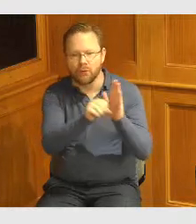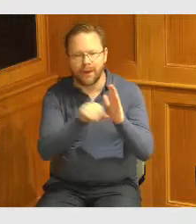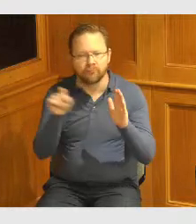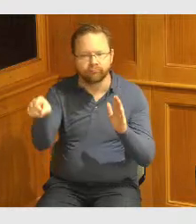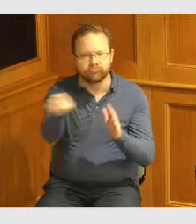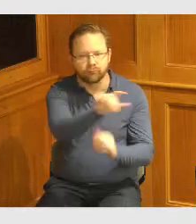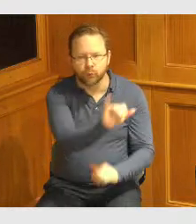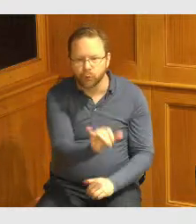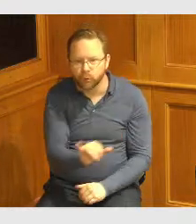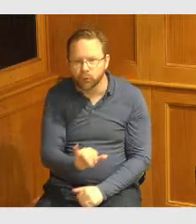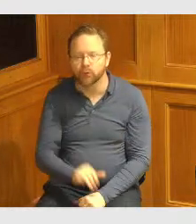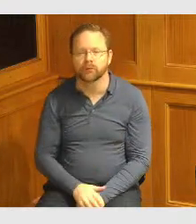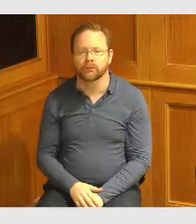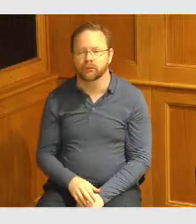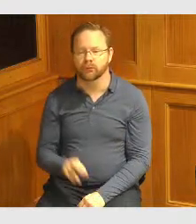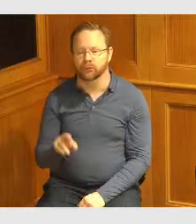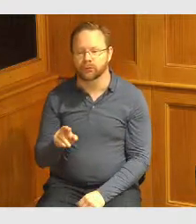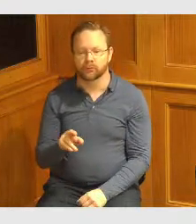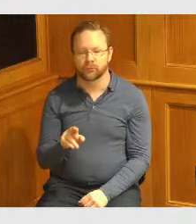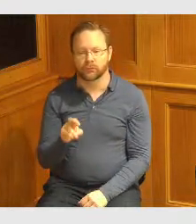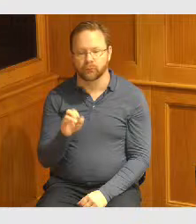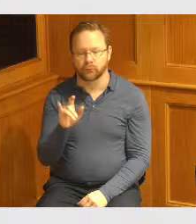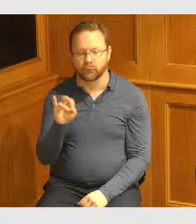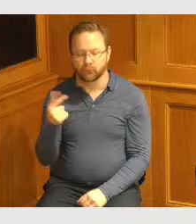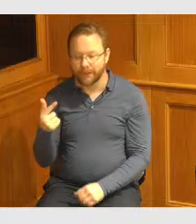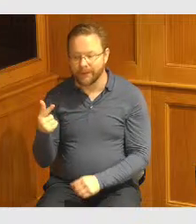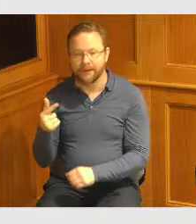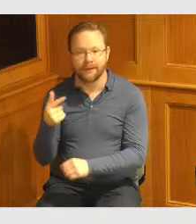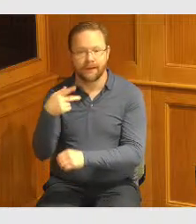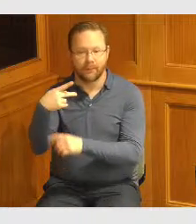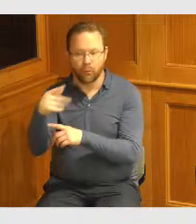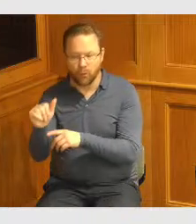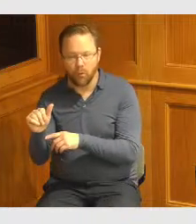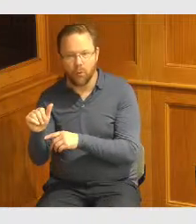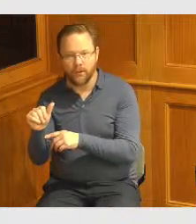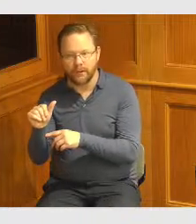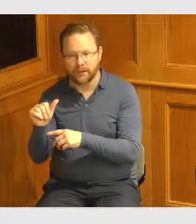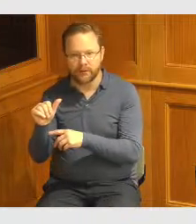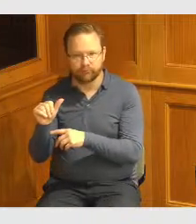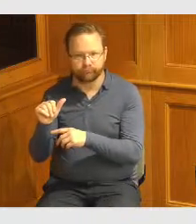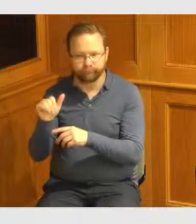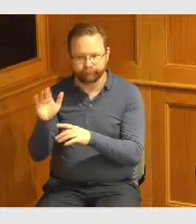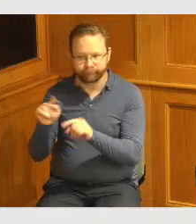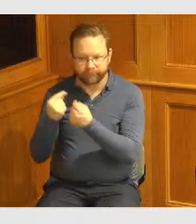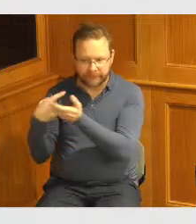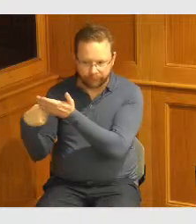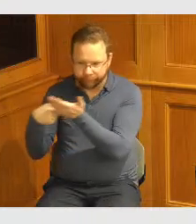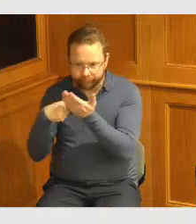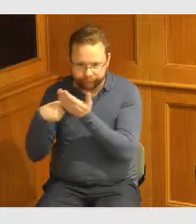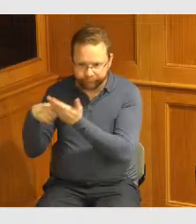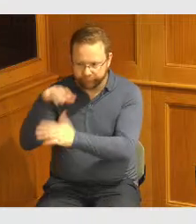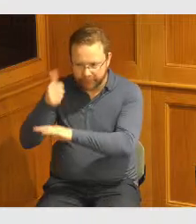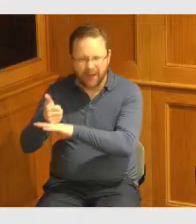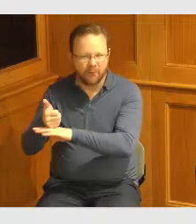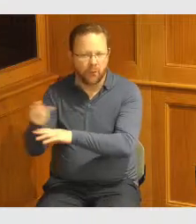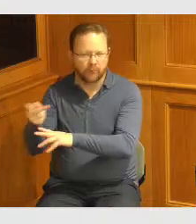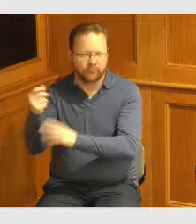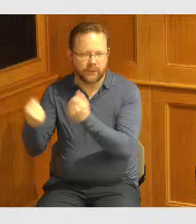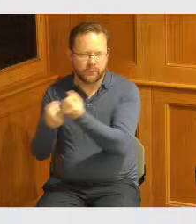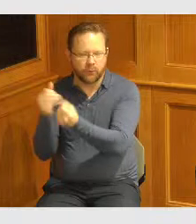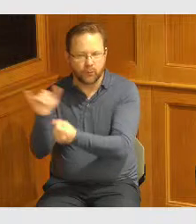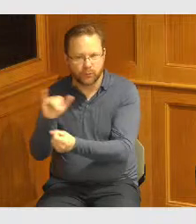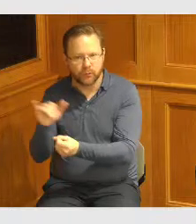project. Ready and the Port Authority were part of the team that put together this package, so they've also been supporting it. It's a